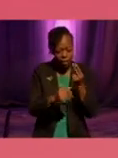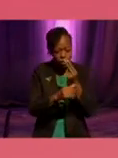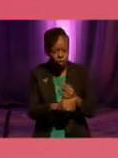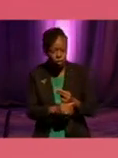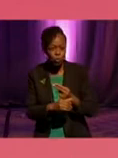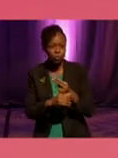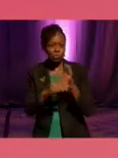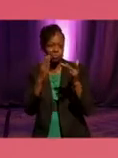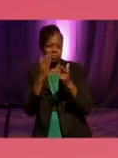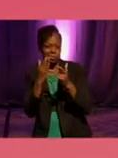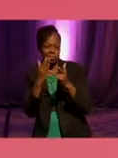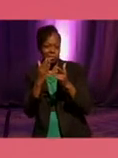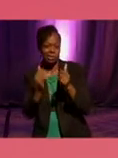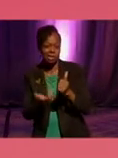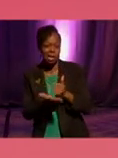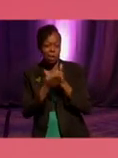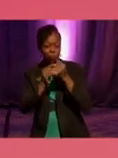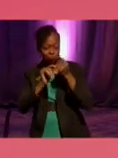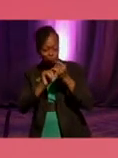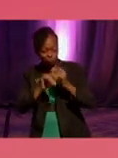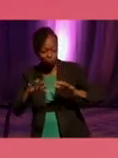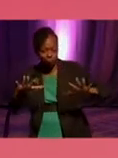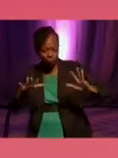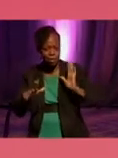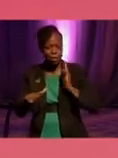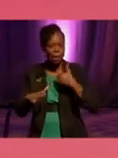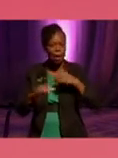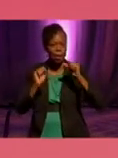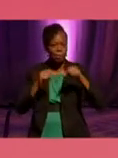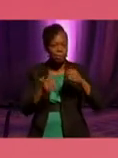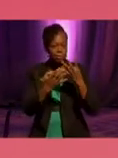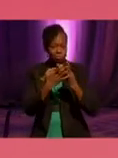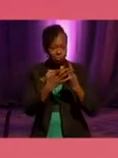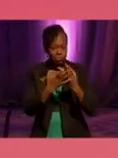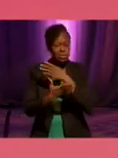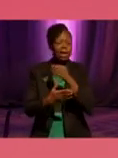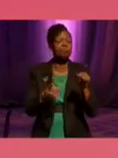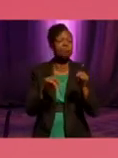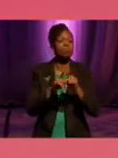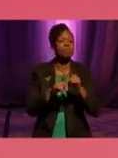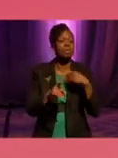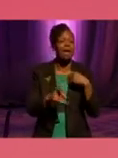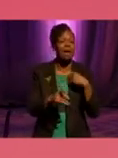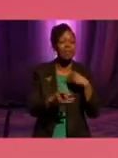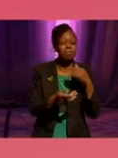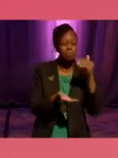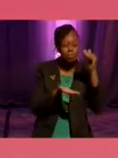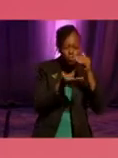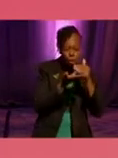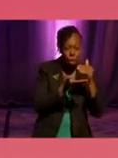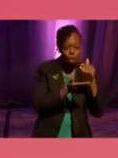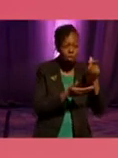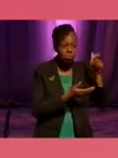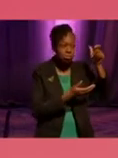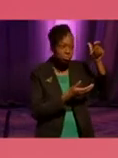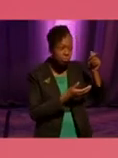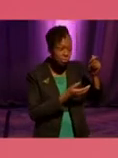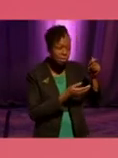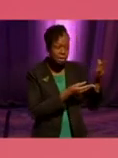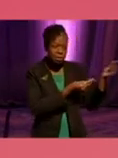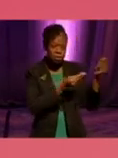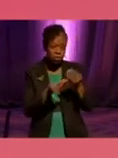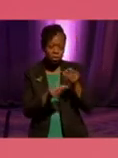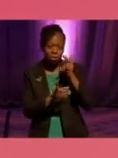expand our screening. In addition, we also had small pilot funding to bring a psychologist into the